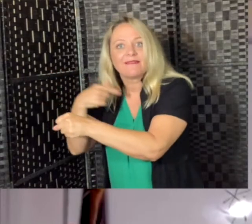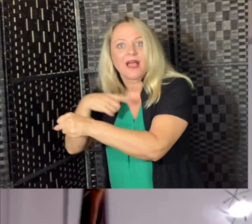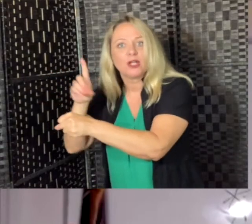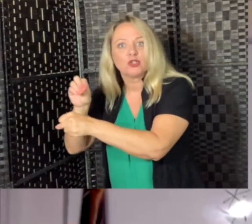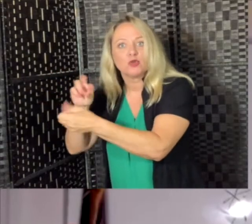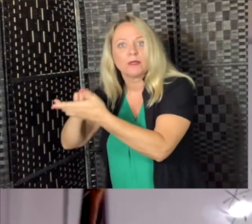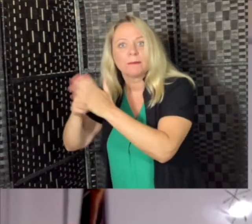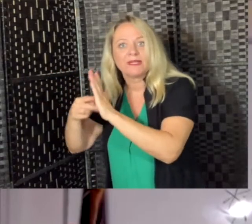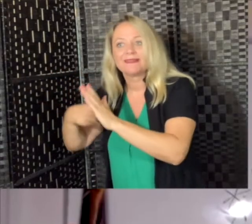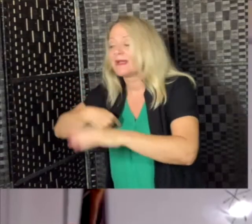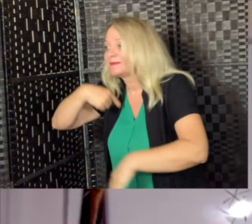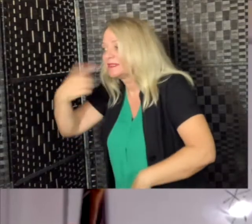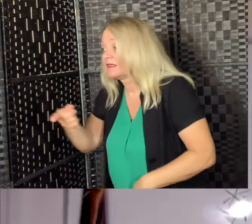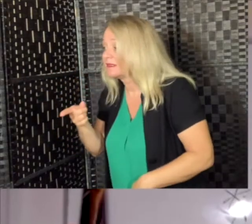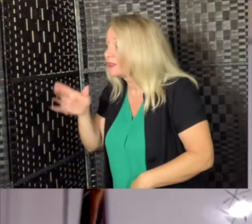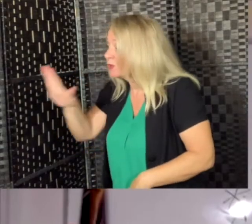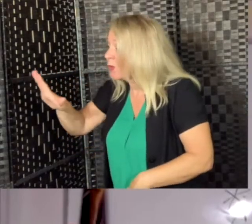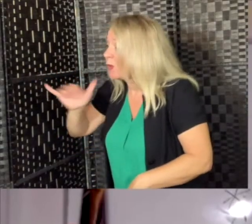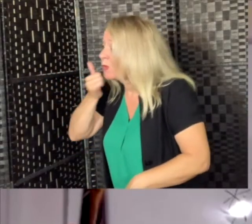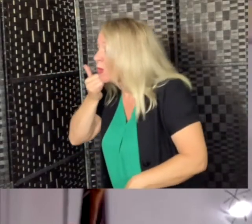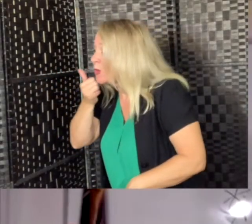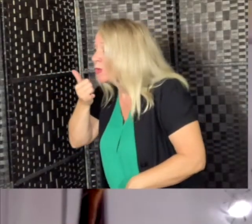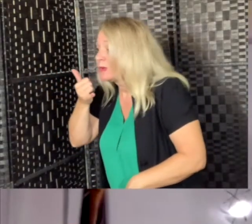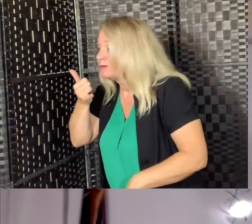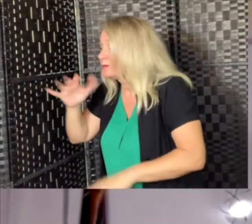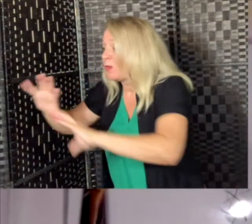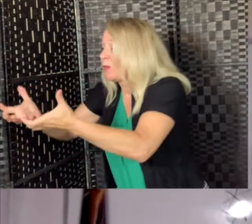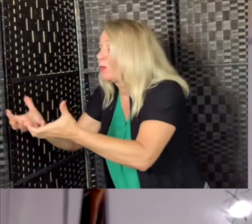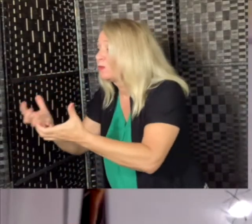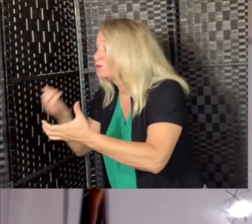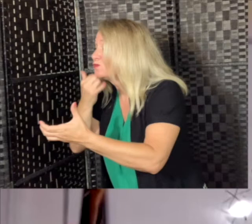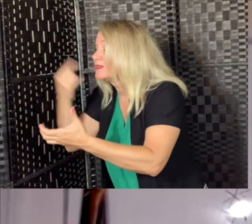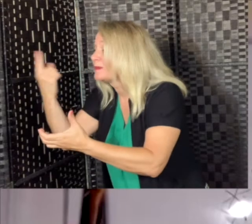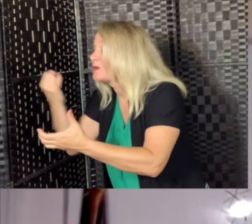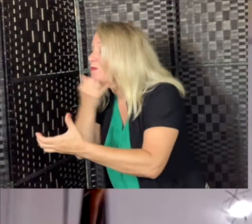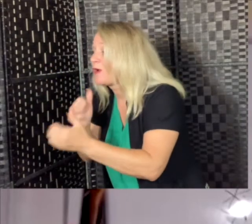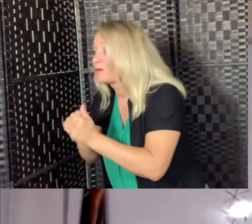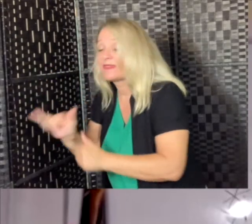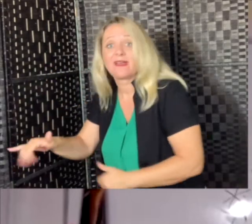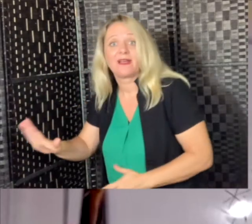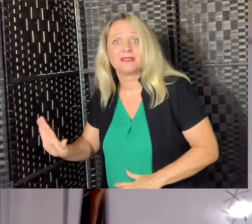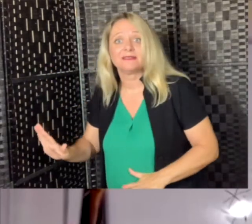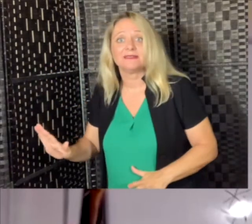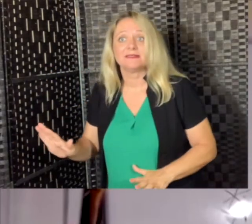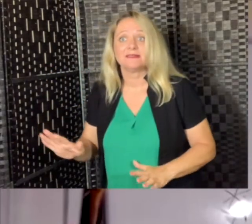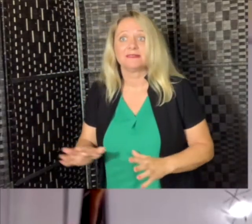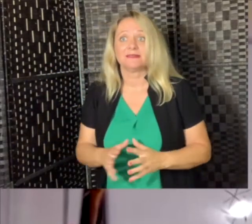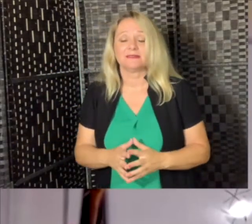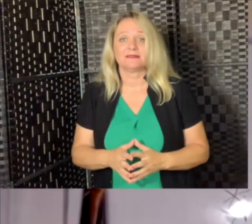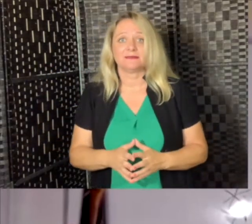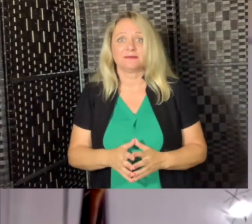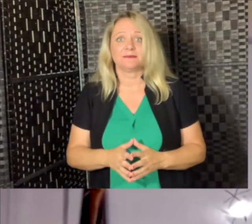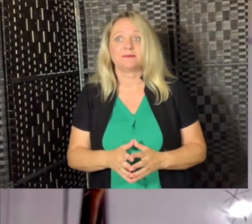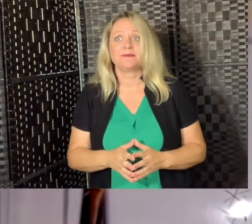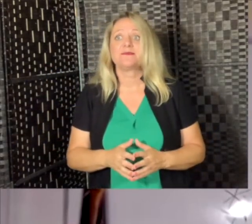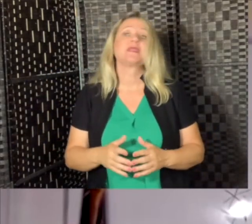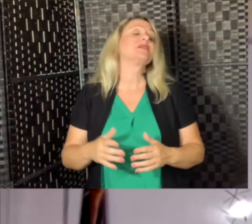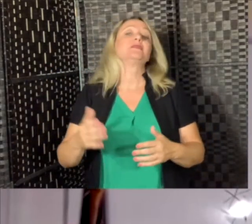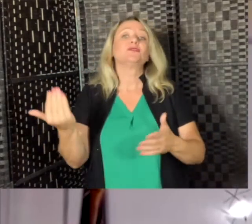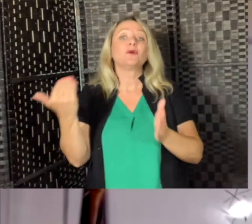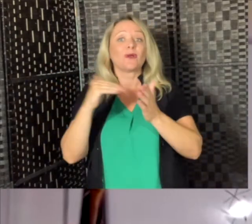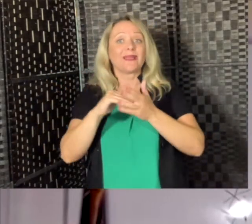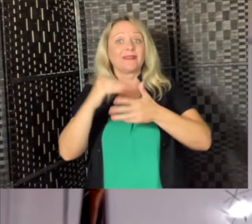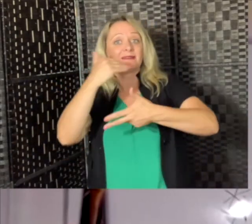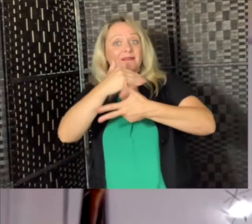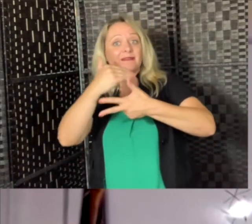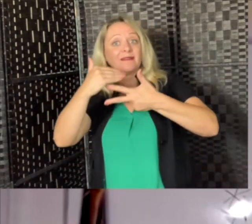loving, happen. We can't stop them. Sometimes what happens, let me just use a different word. You go